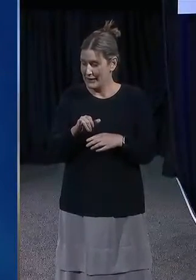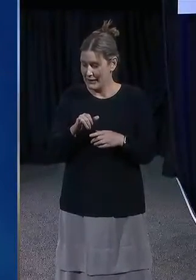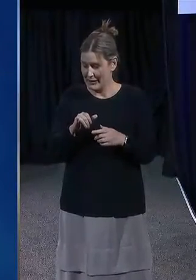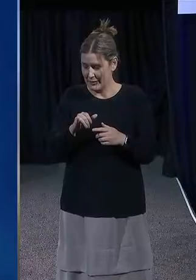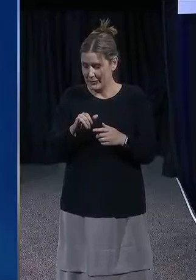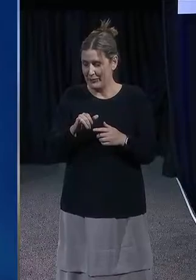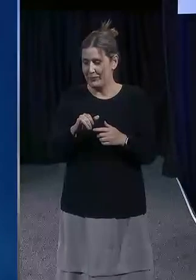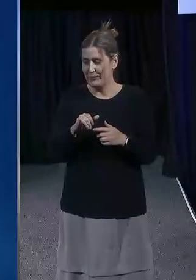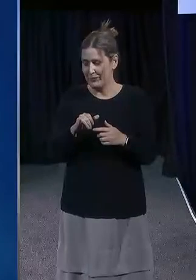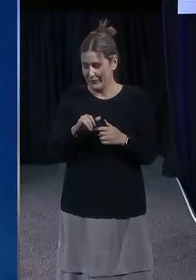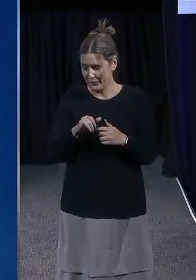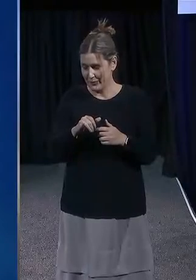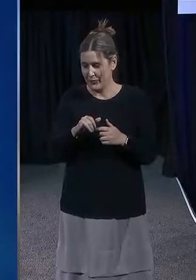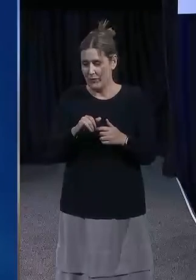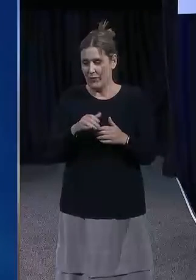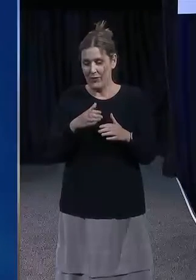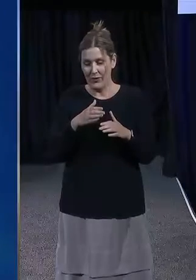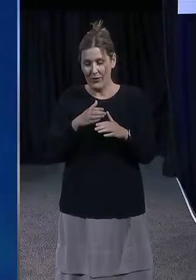long-standing and important